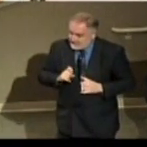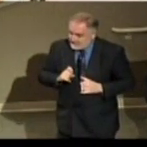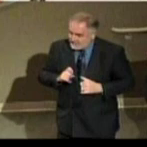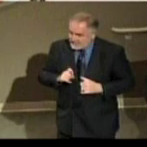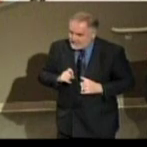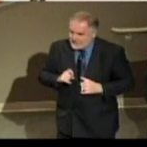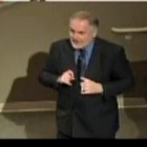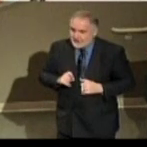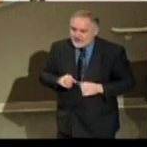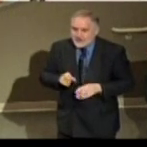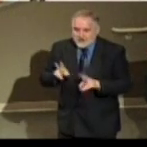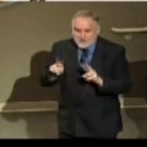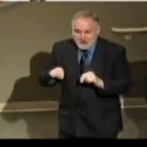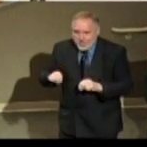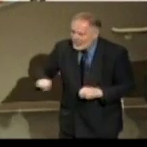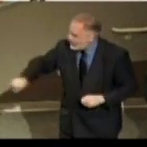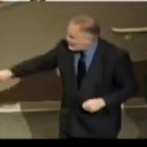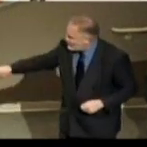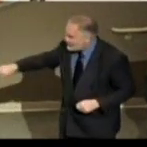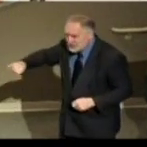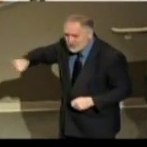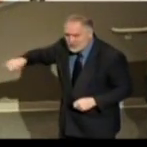Guys, it's Judas.